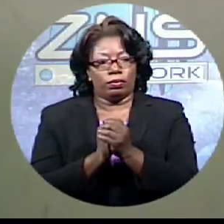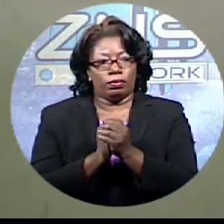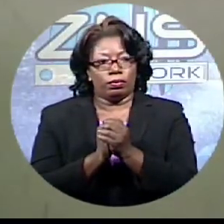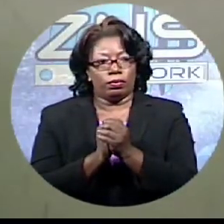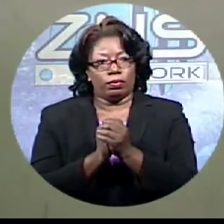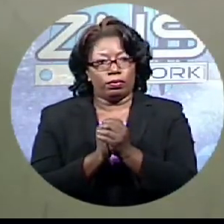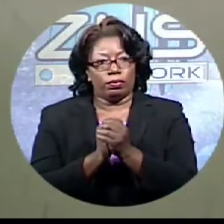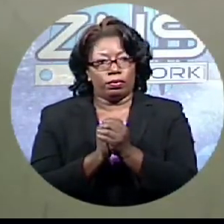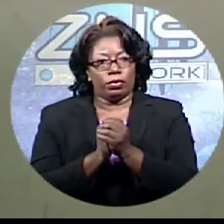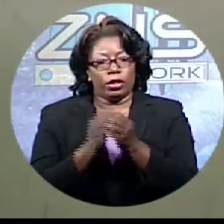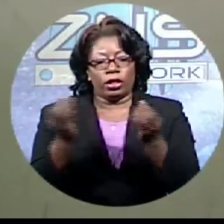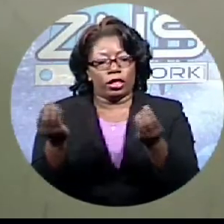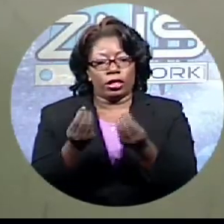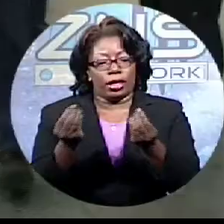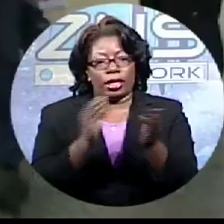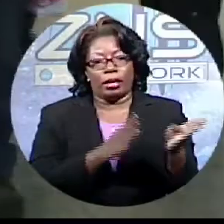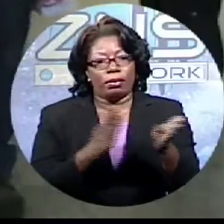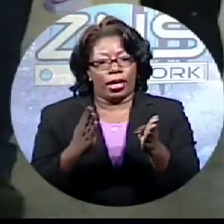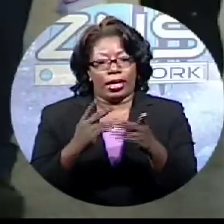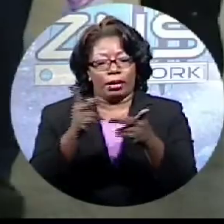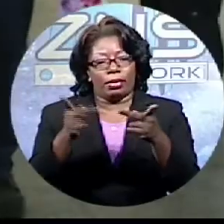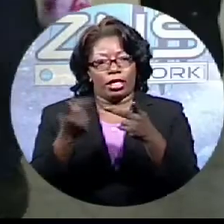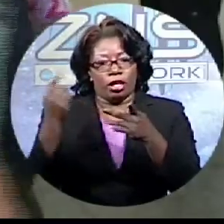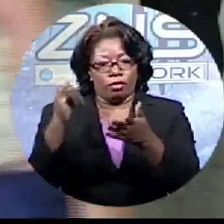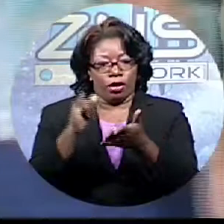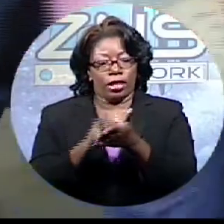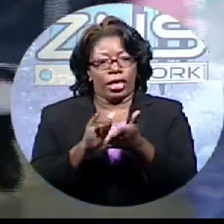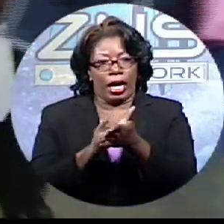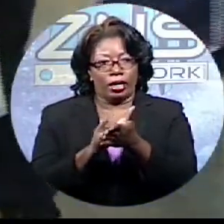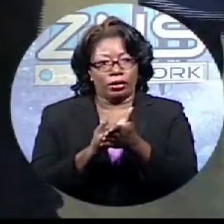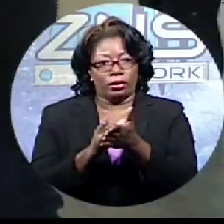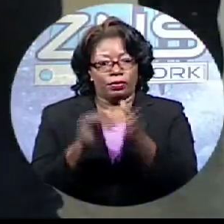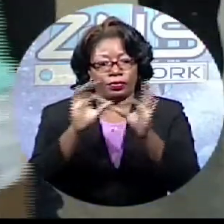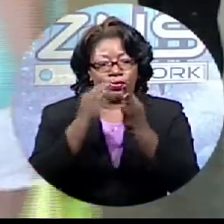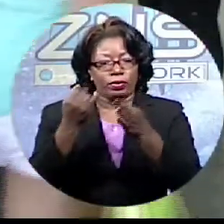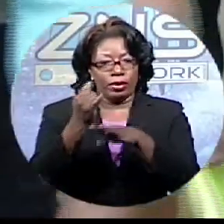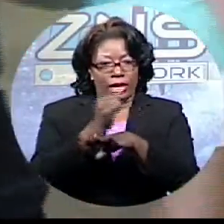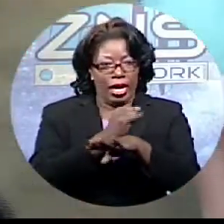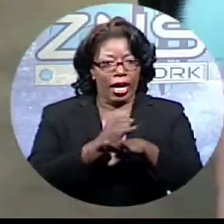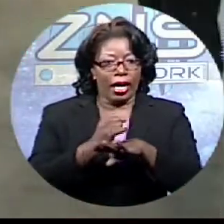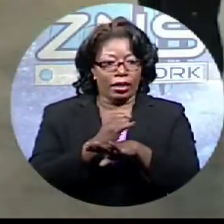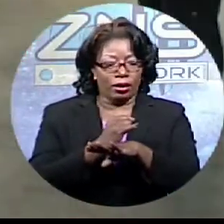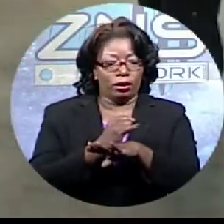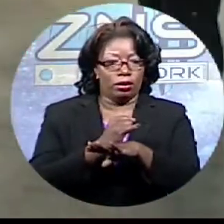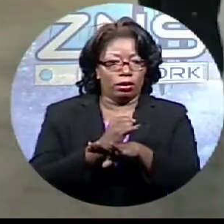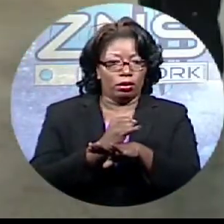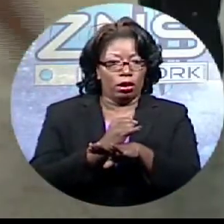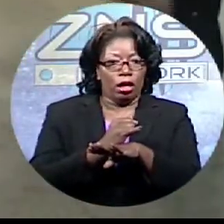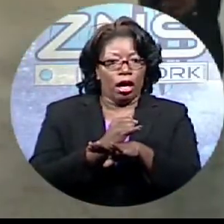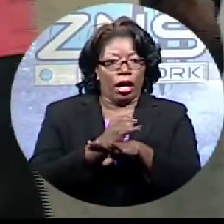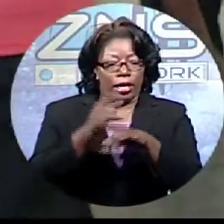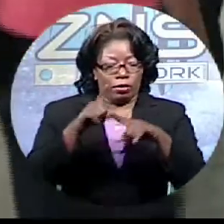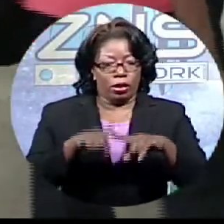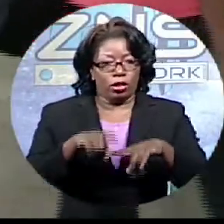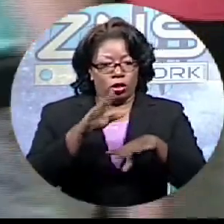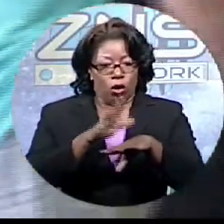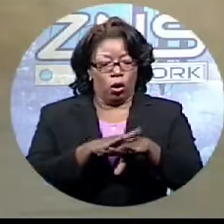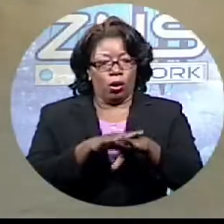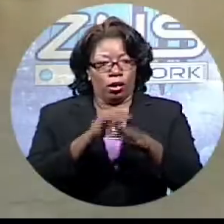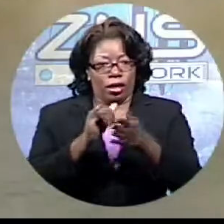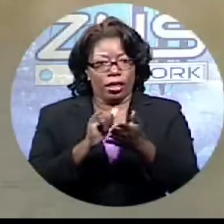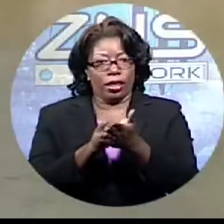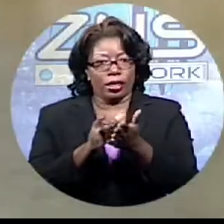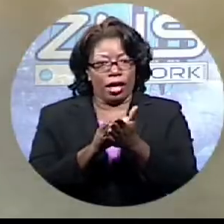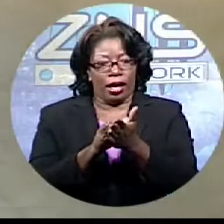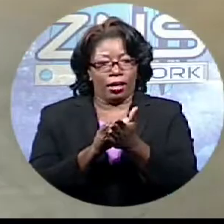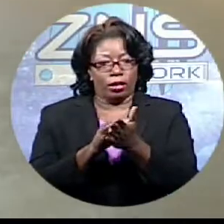there just seemed to be no plan in place for that. Family Islanders depend on the aviation sector to travel throughout the country. President of the Association of